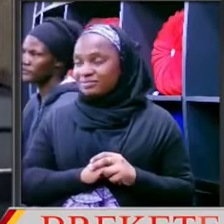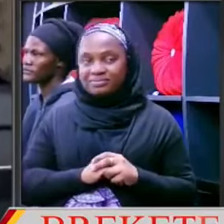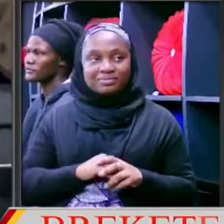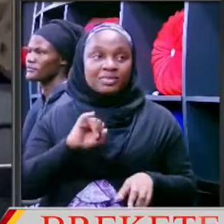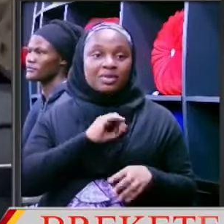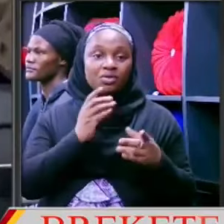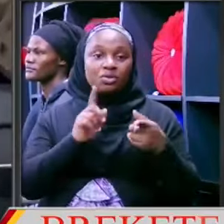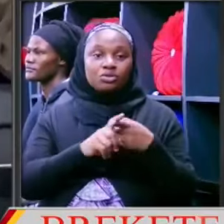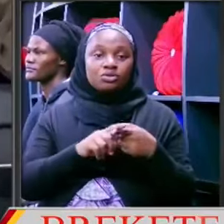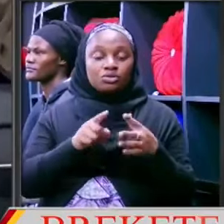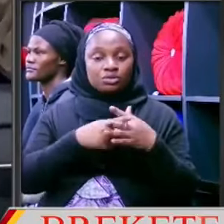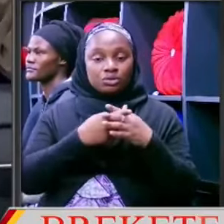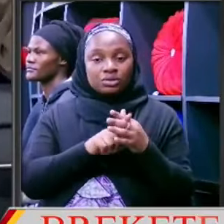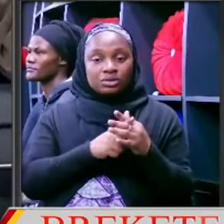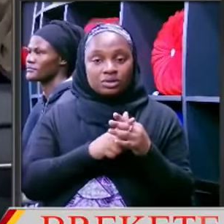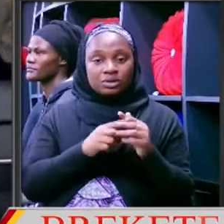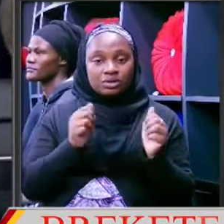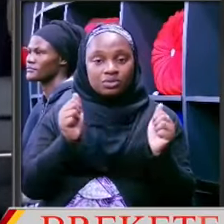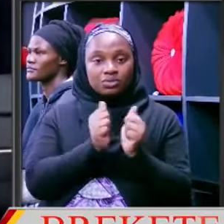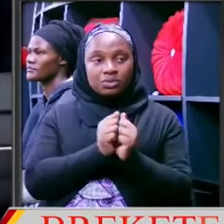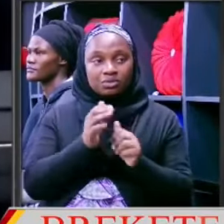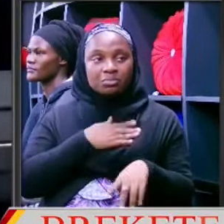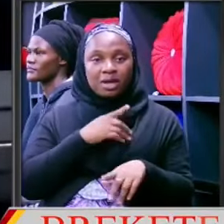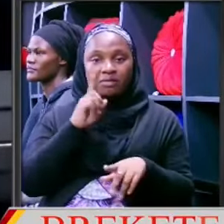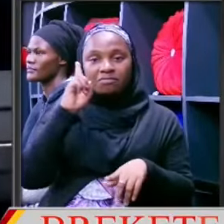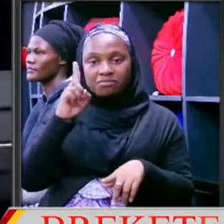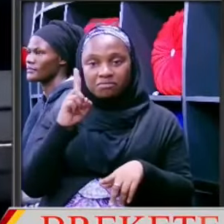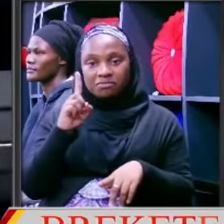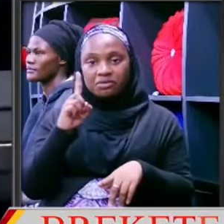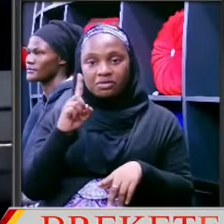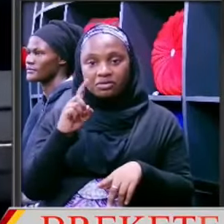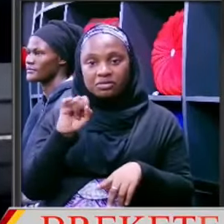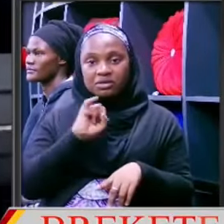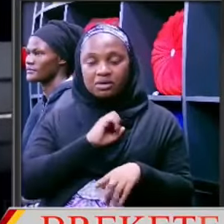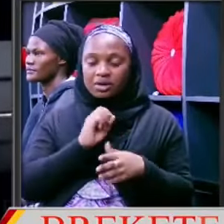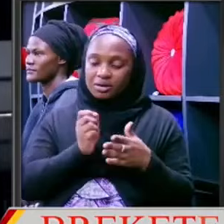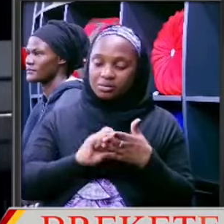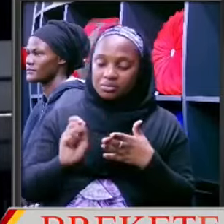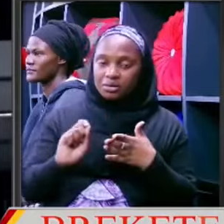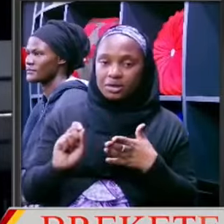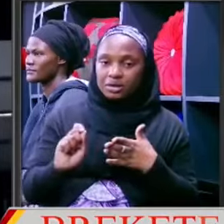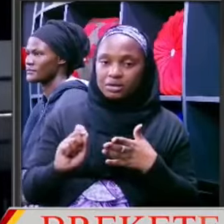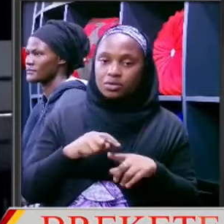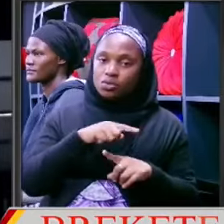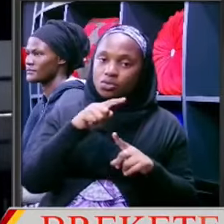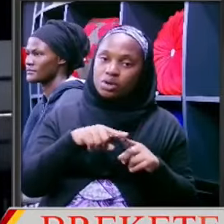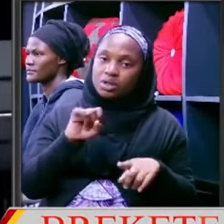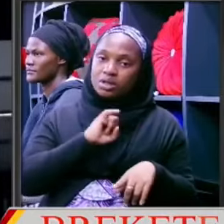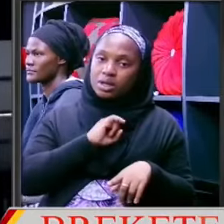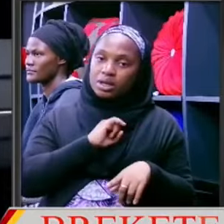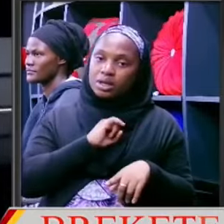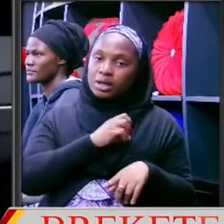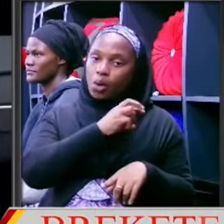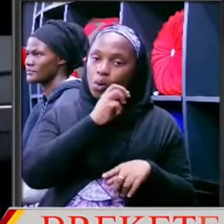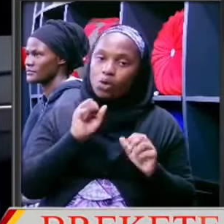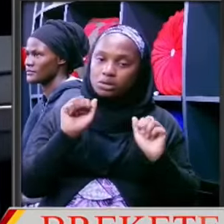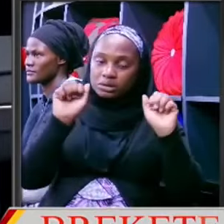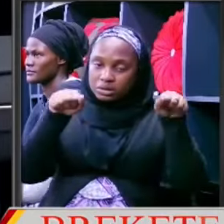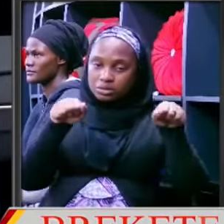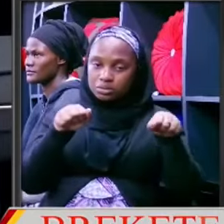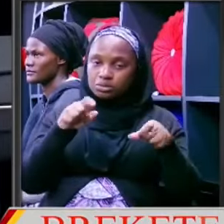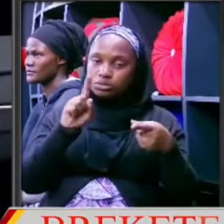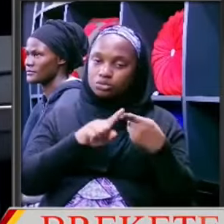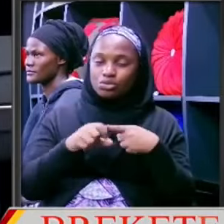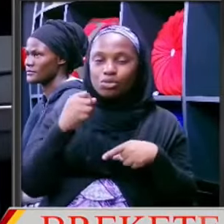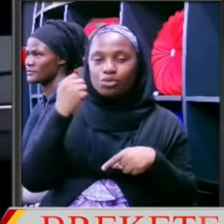All right, I want to start with my very first poem, the poem I composed when I was able to understand who I